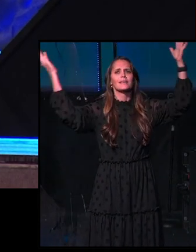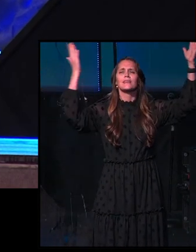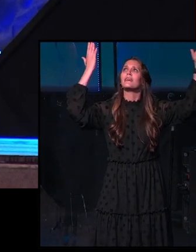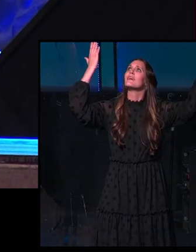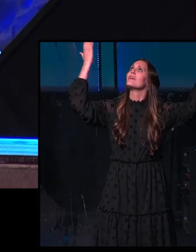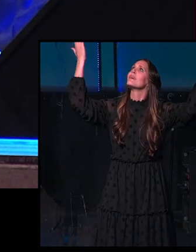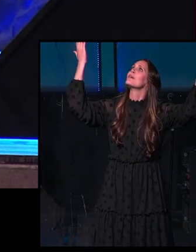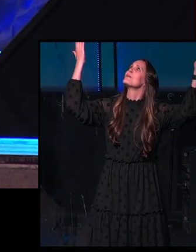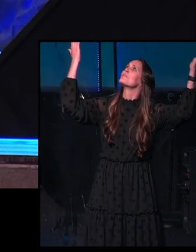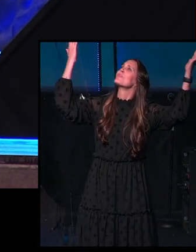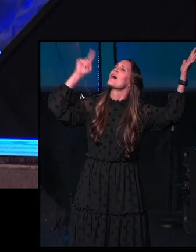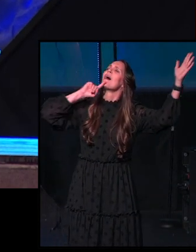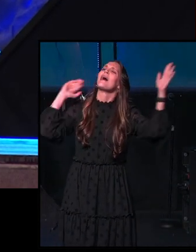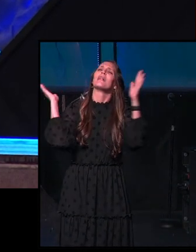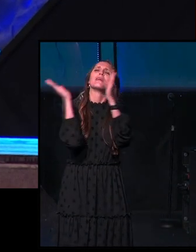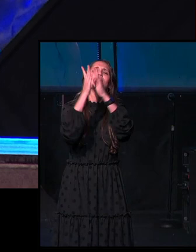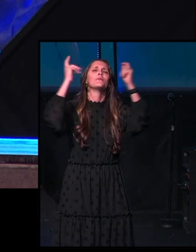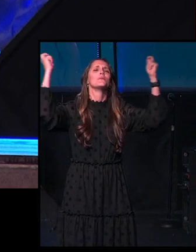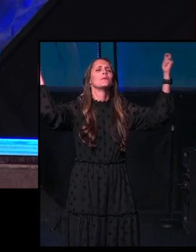praise him.